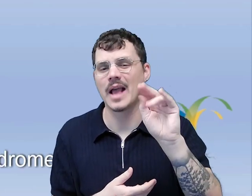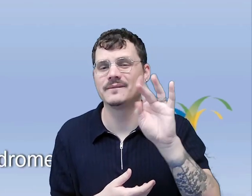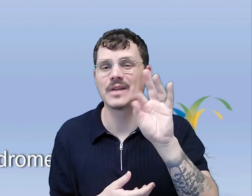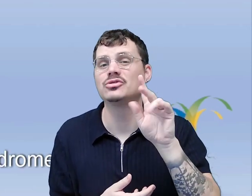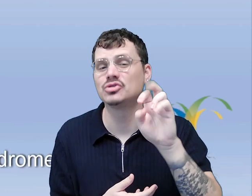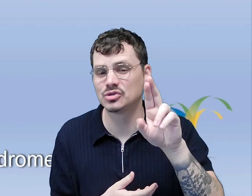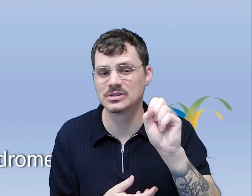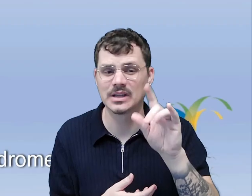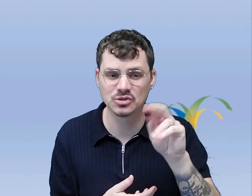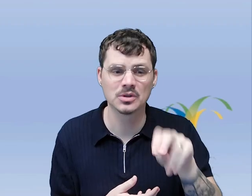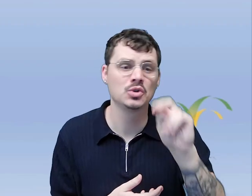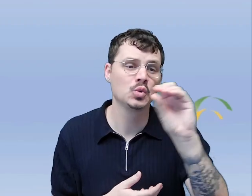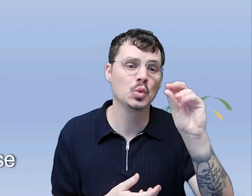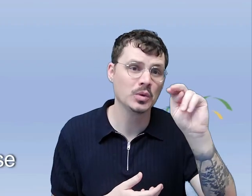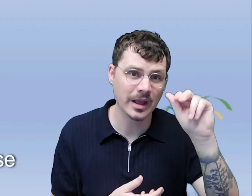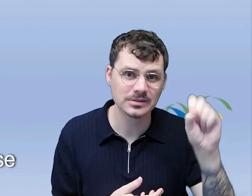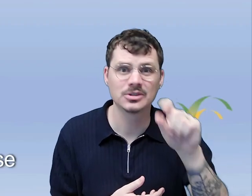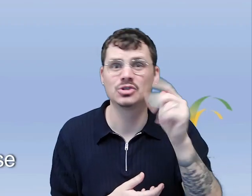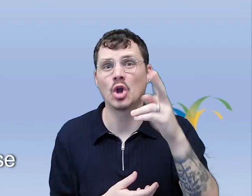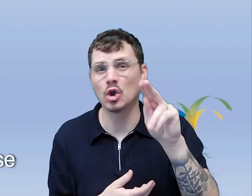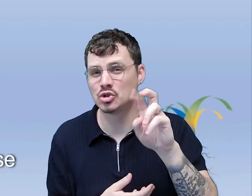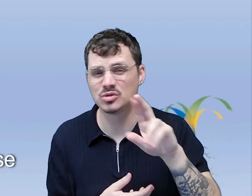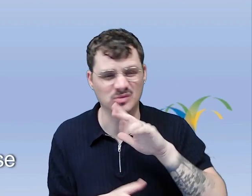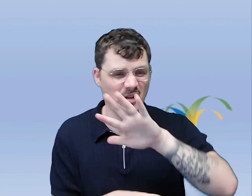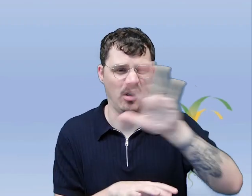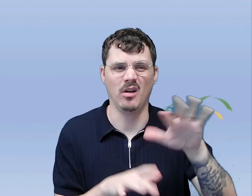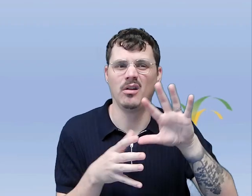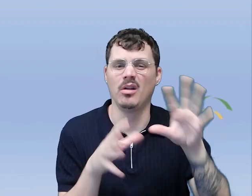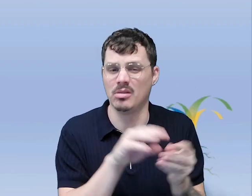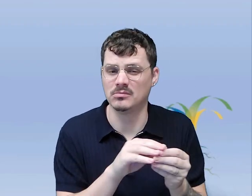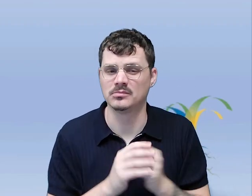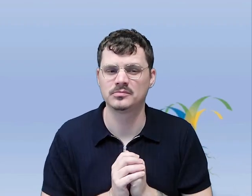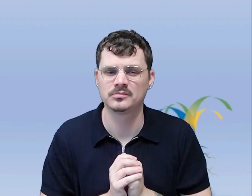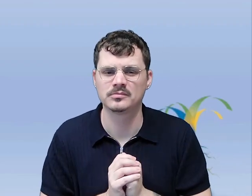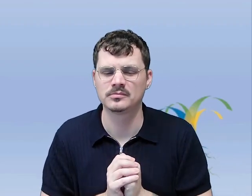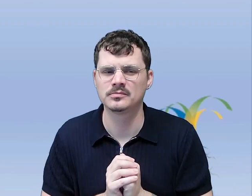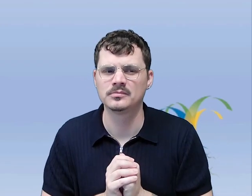X, Klinefelter syndrome, Noonan's, Turner's, all of those conditions.